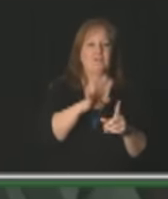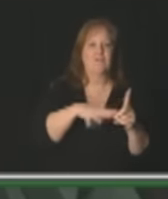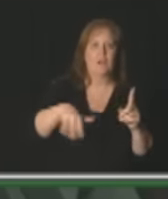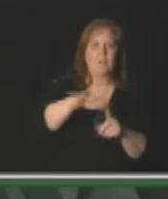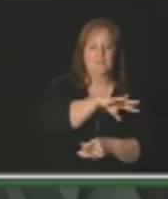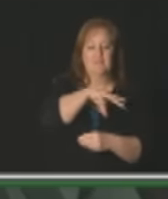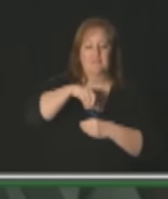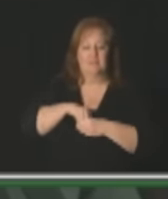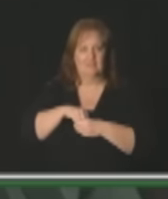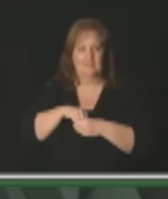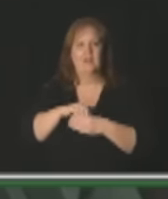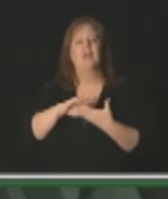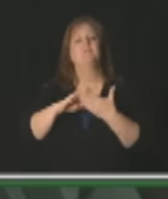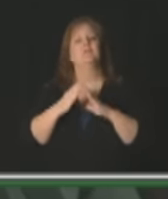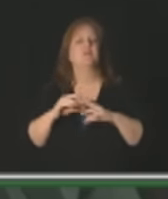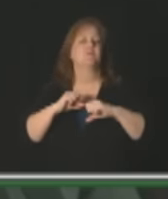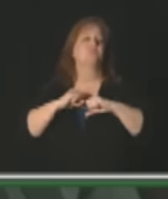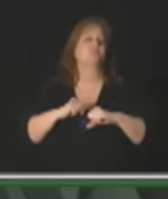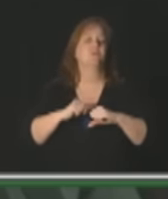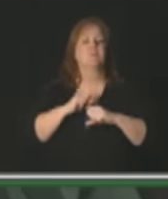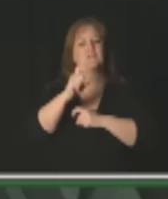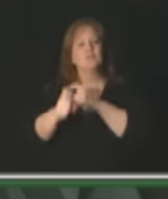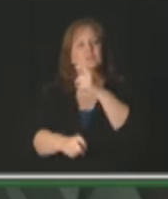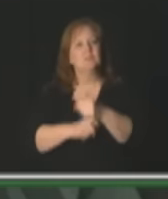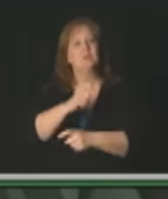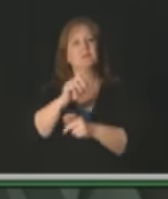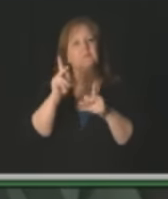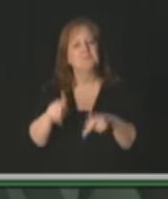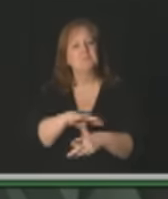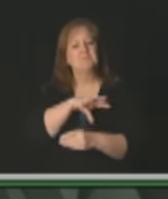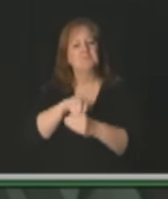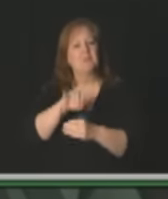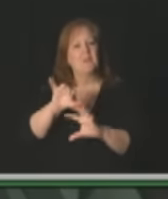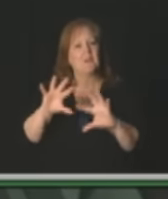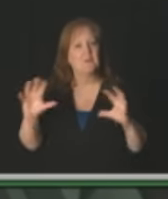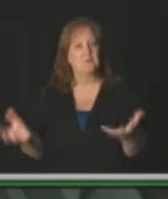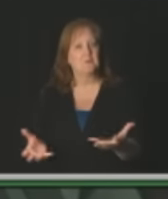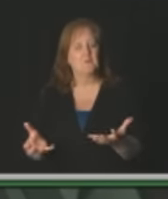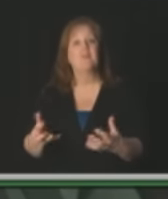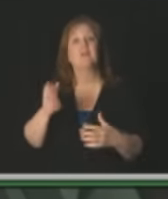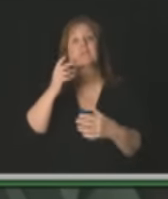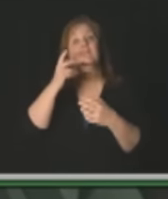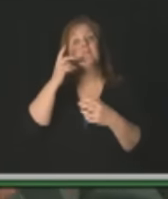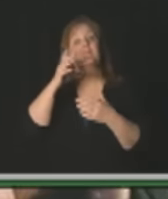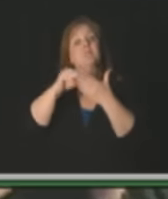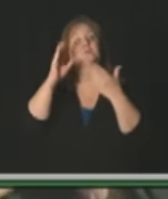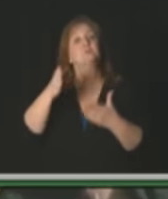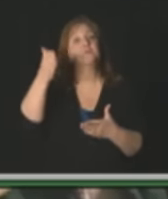a secure contributing member. Please welcome your student speaker, Carl Nuza.